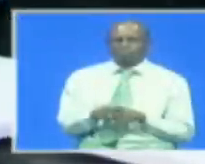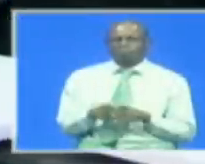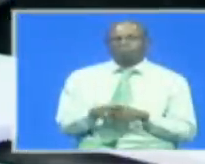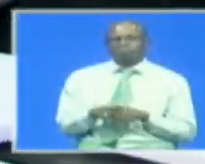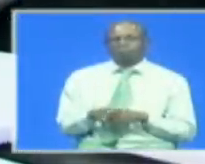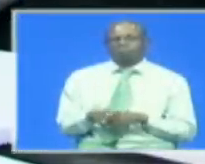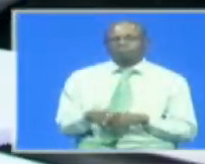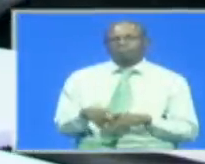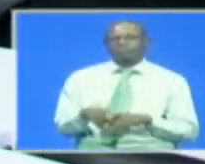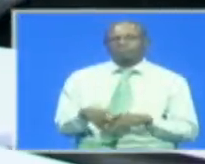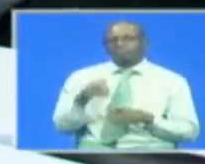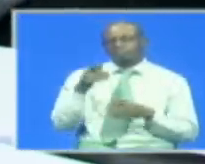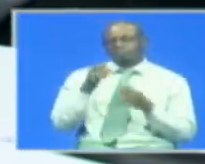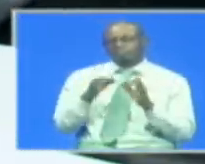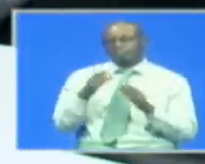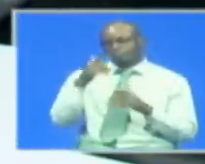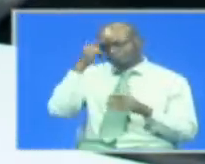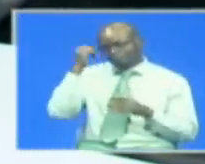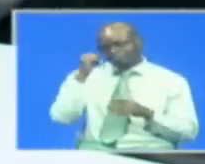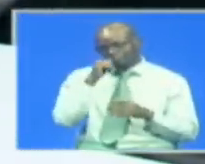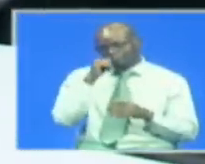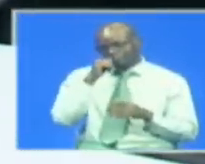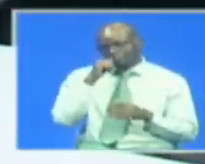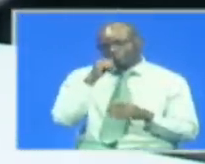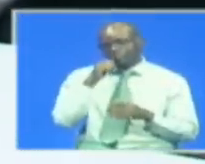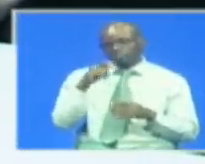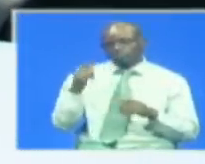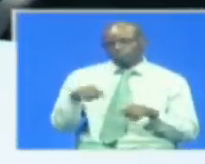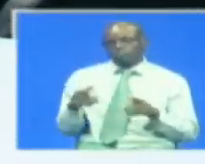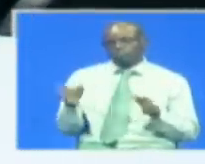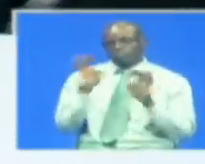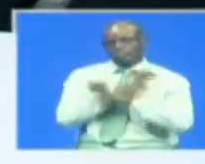Masai, thank you for watching. Thanks to Rafael Mbalo, our sign language